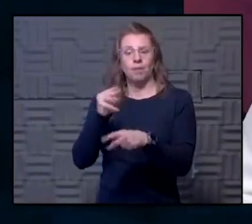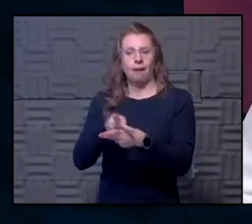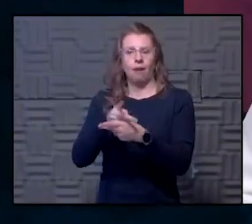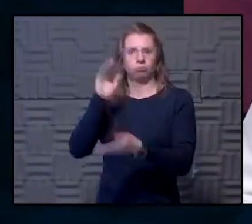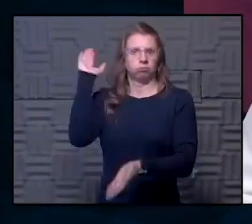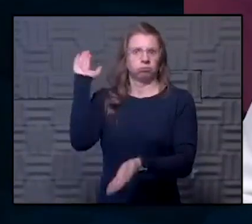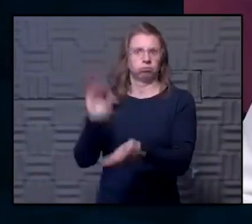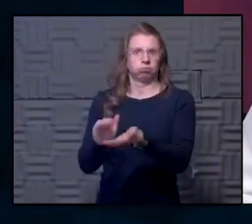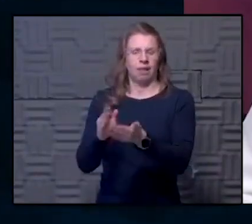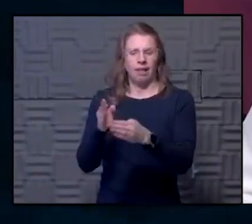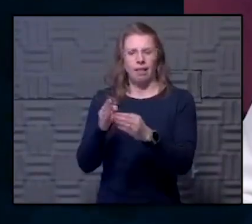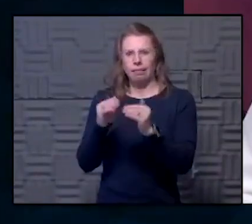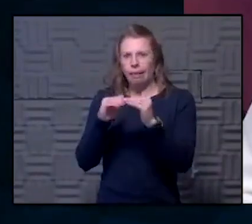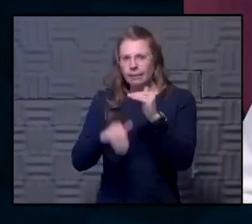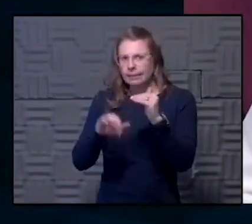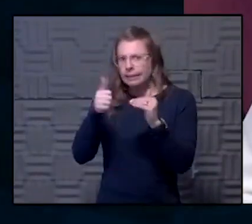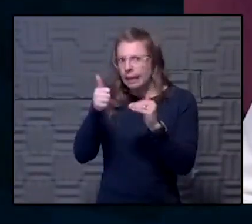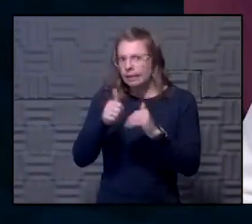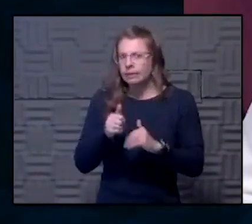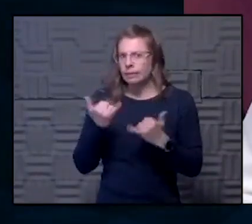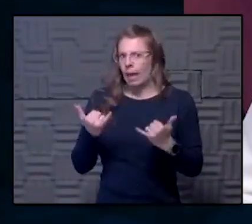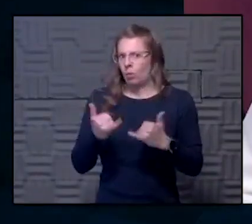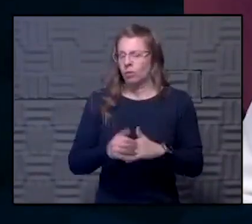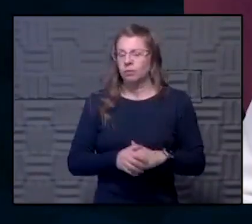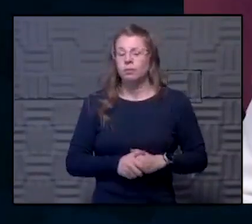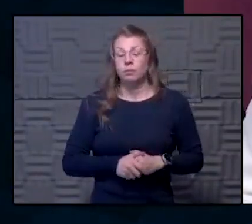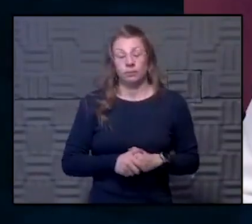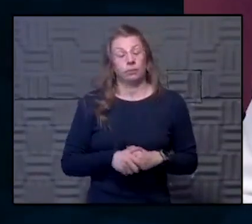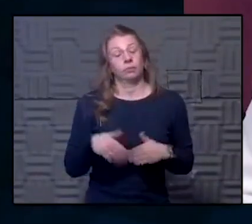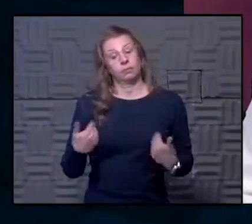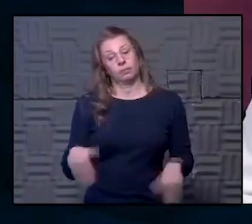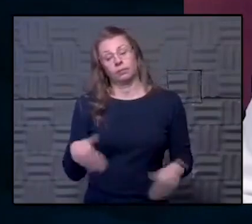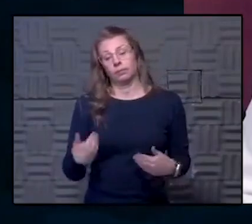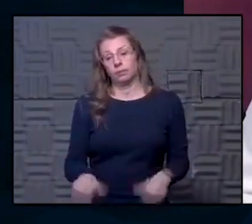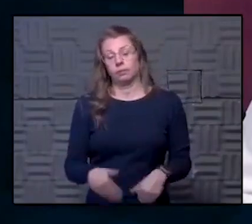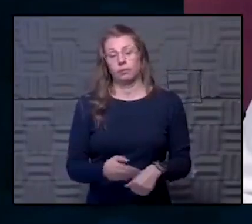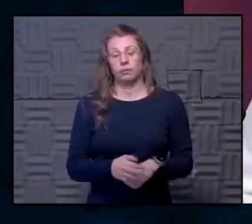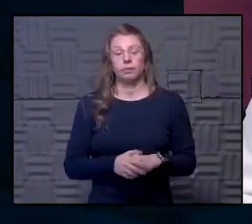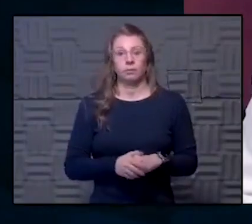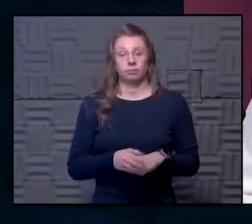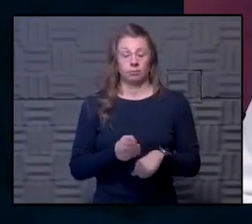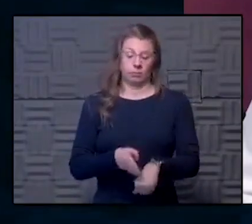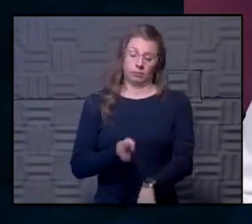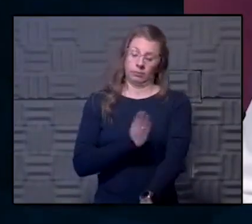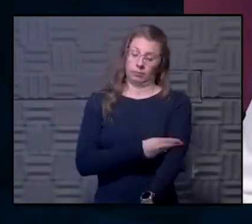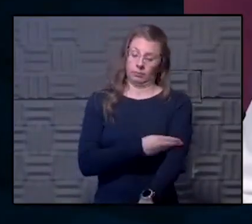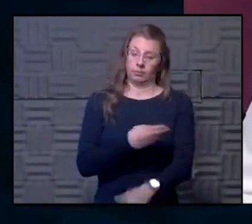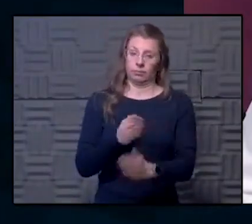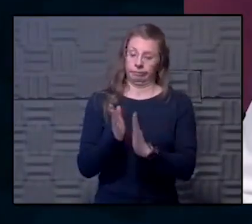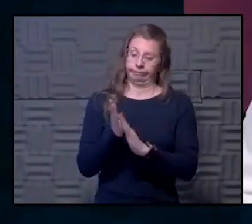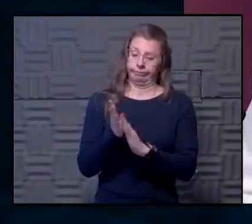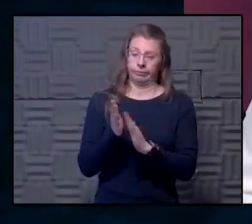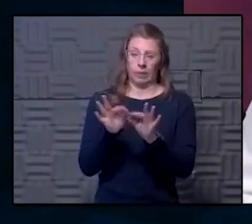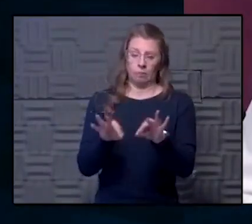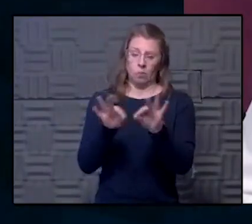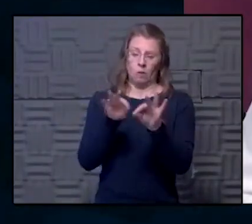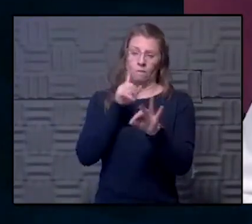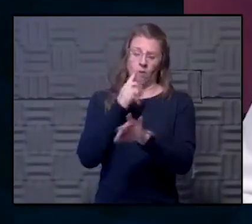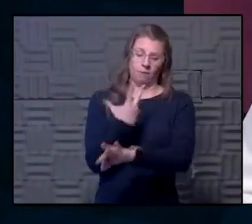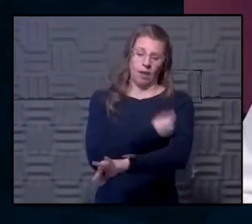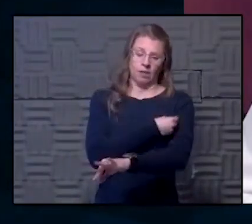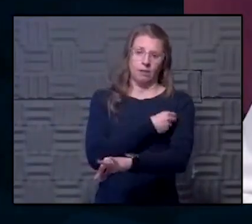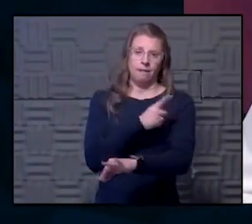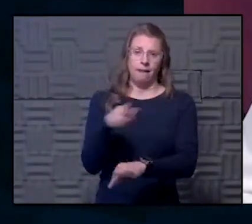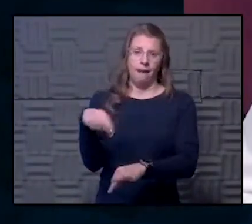maybe even less than 10 now, which I think is a big shout out to the importance of vaccinating